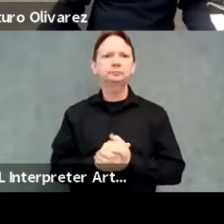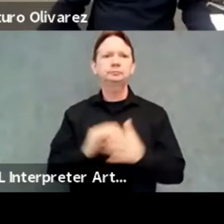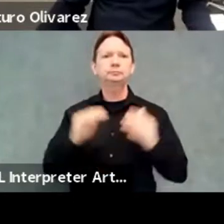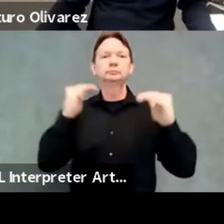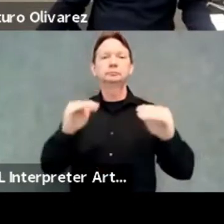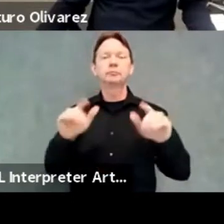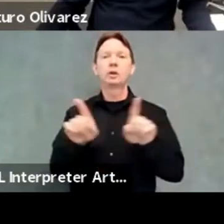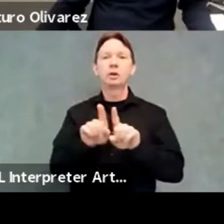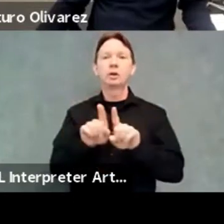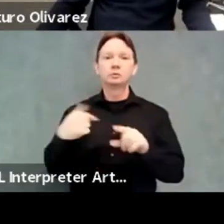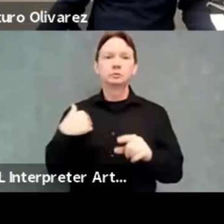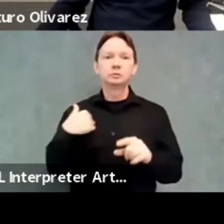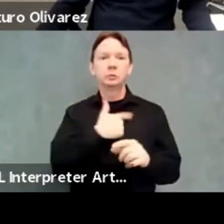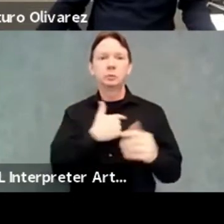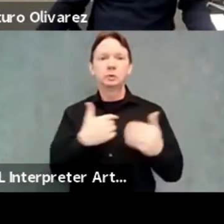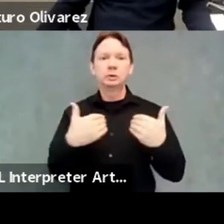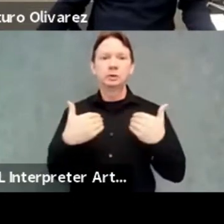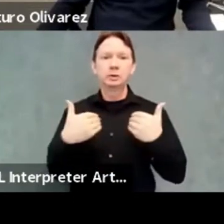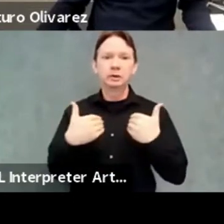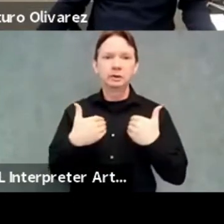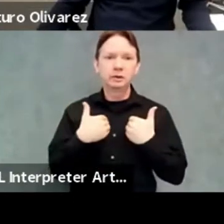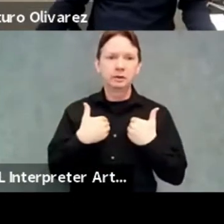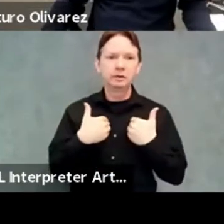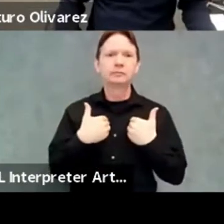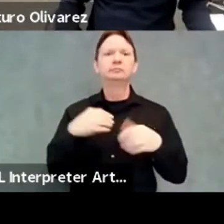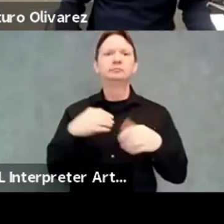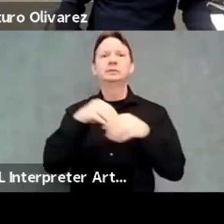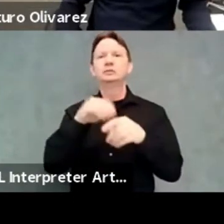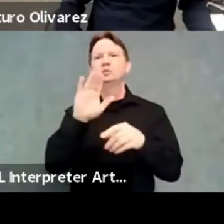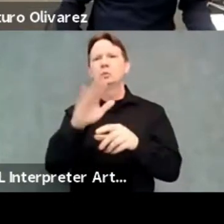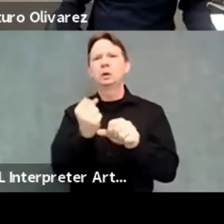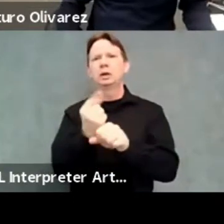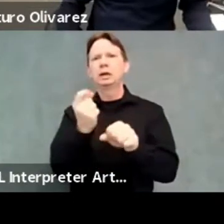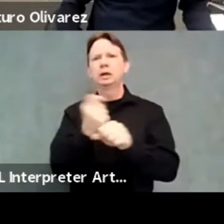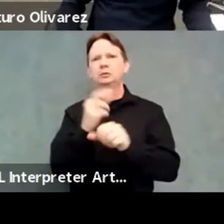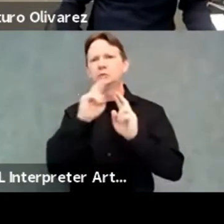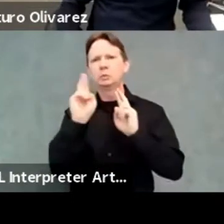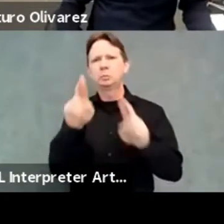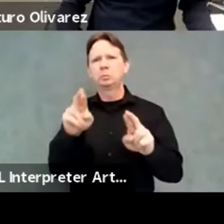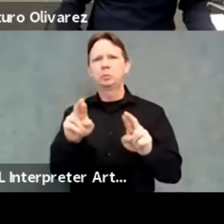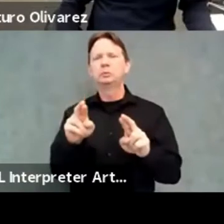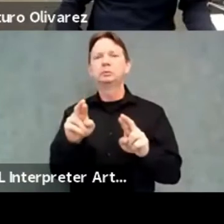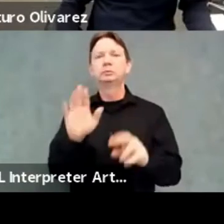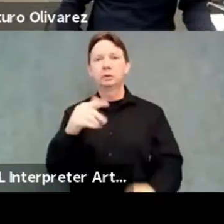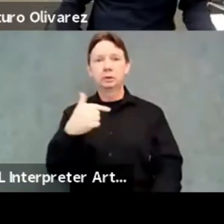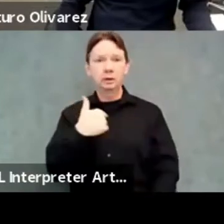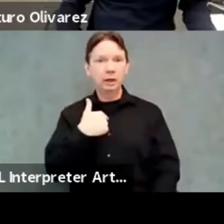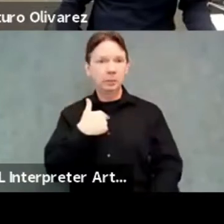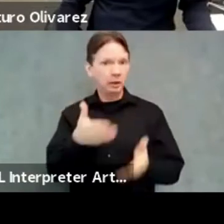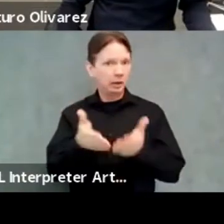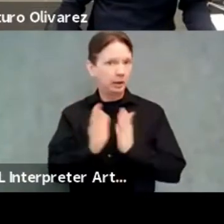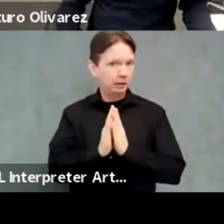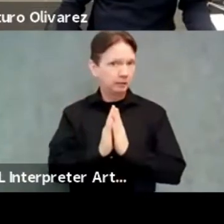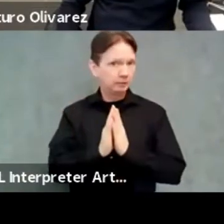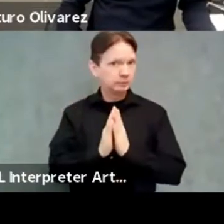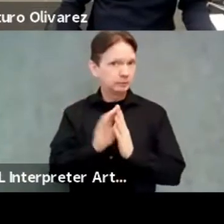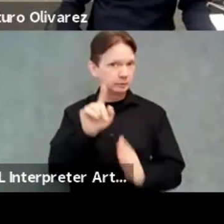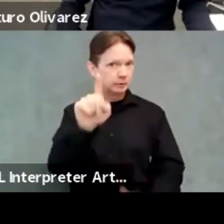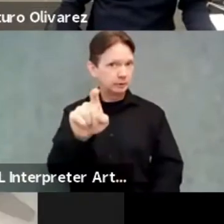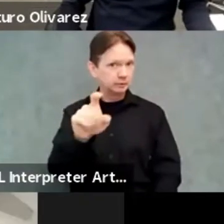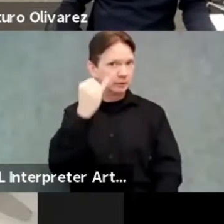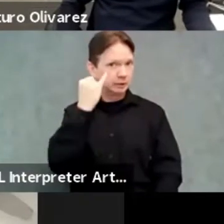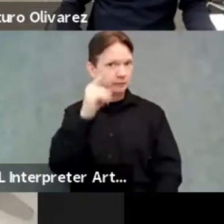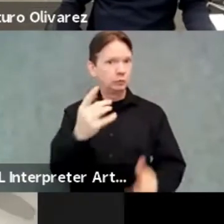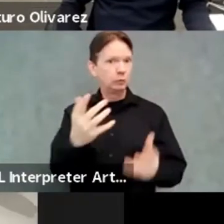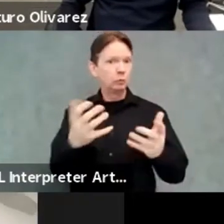amongst members of the SIG. And so in your annual report form later this year, I'm actually going to ask if you would like to actually have